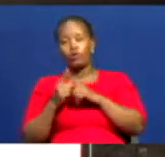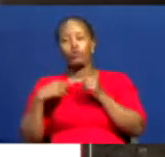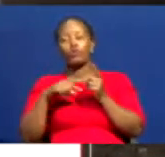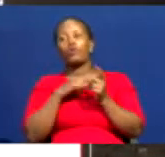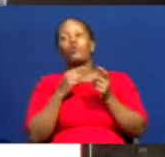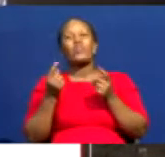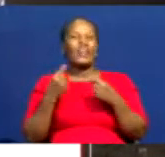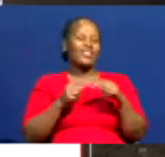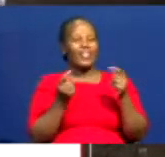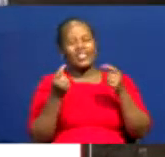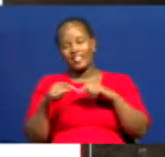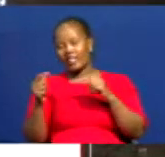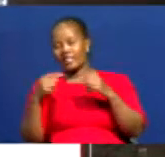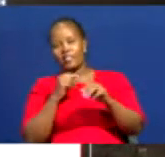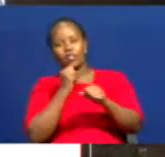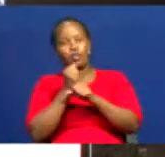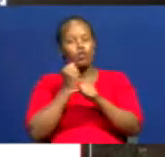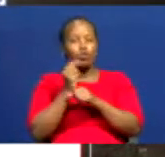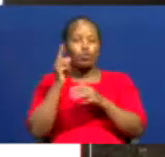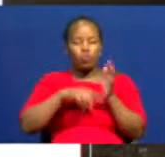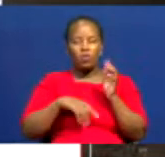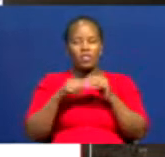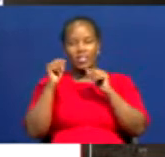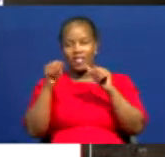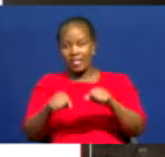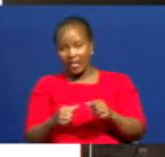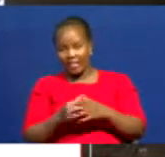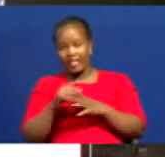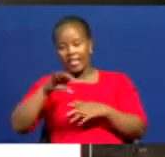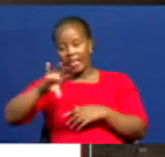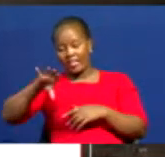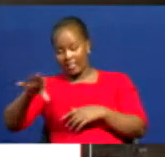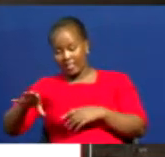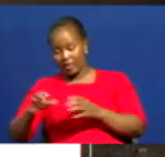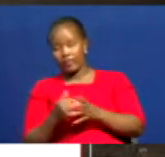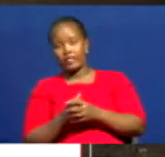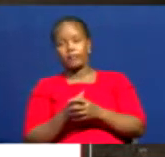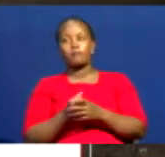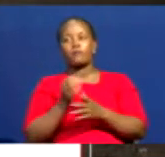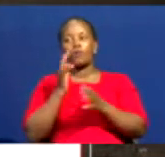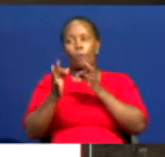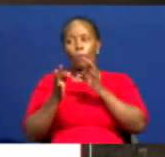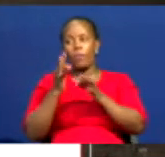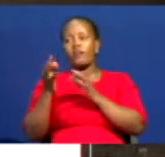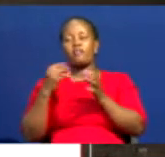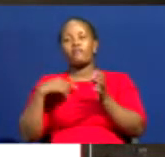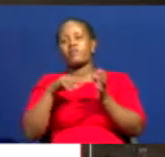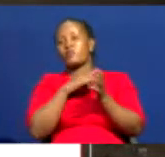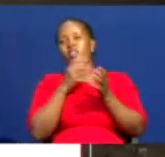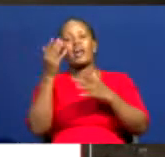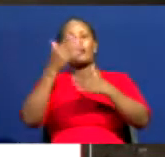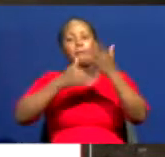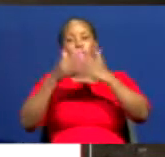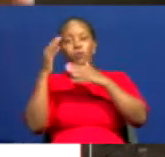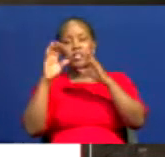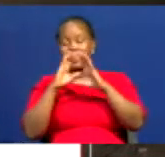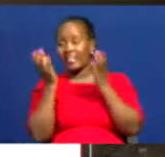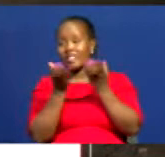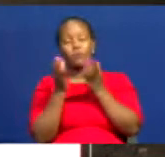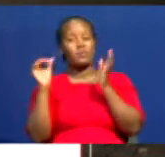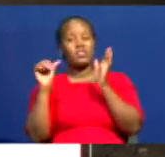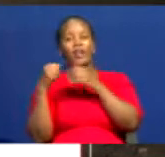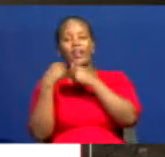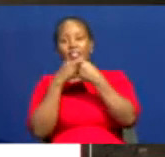do what we can be able to do. As a county, if building some classrooms is an issue